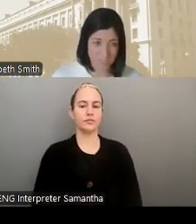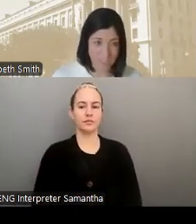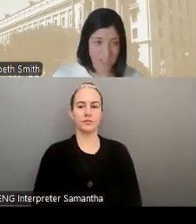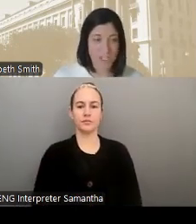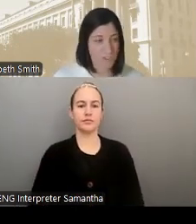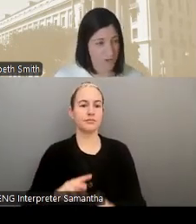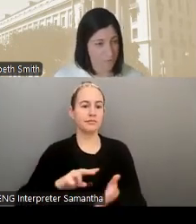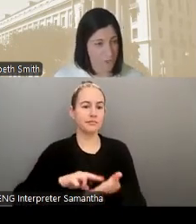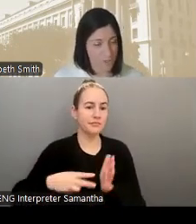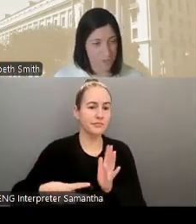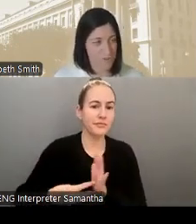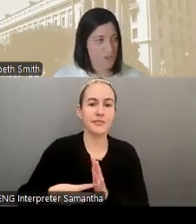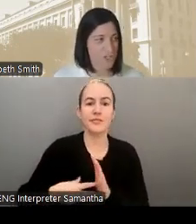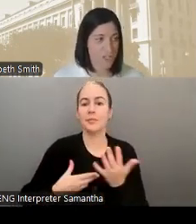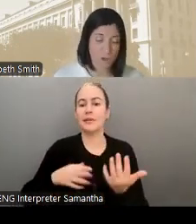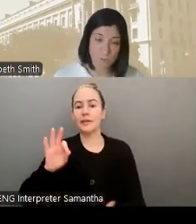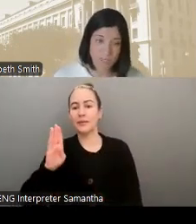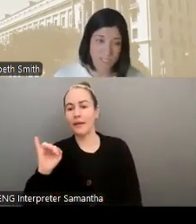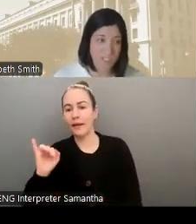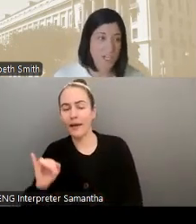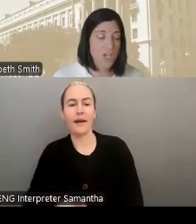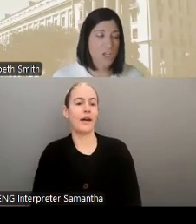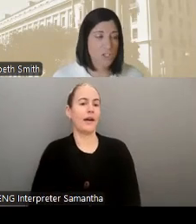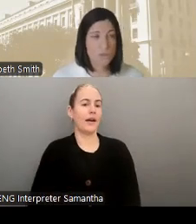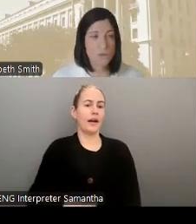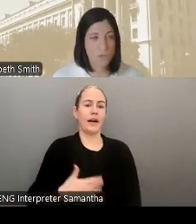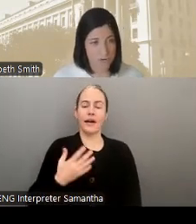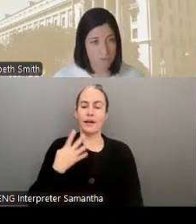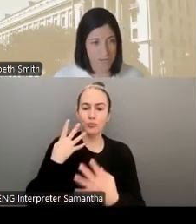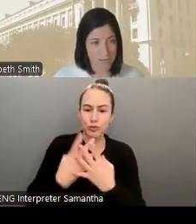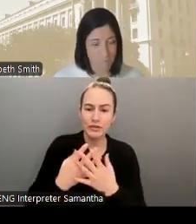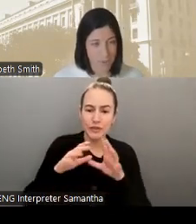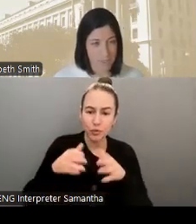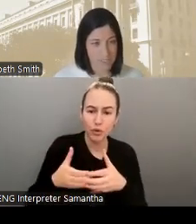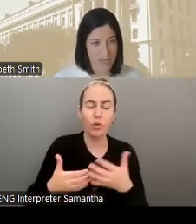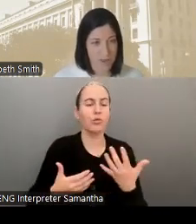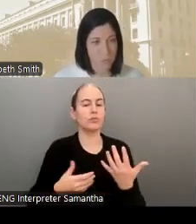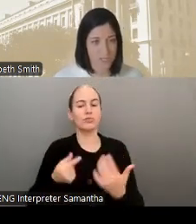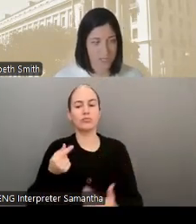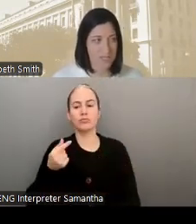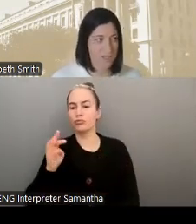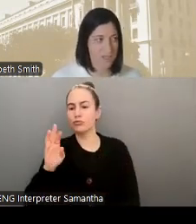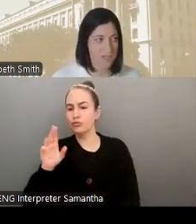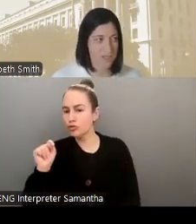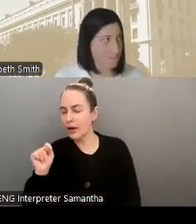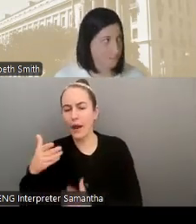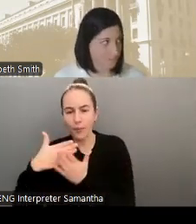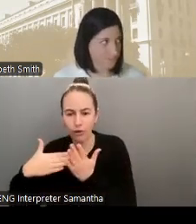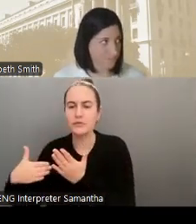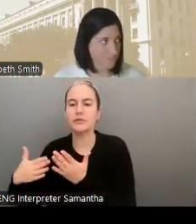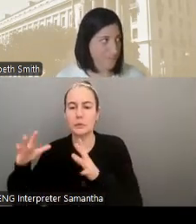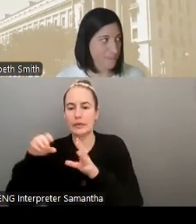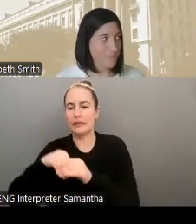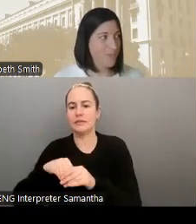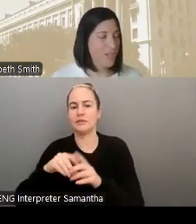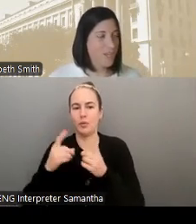of Investigations, the Drug Enforcement Administration, the Bureau of Prisons, to the grant-making components within the department.